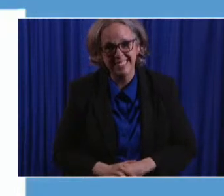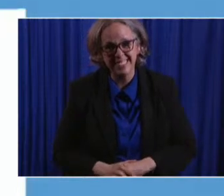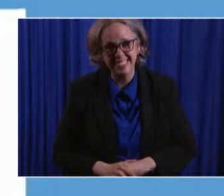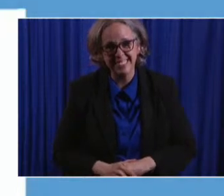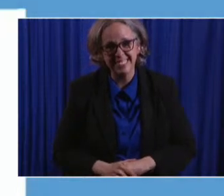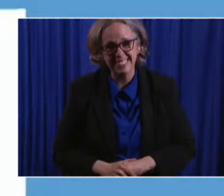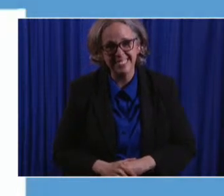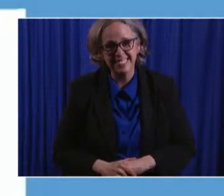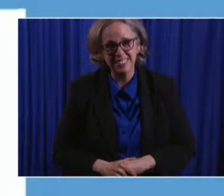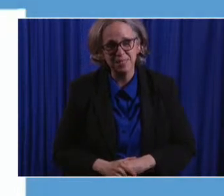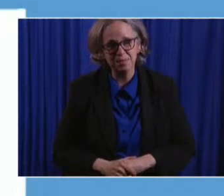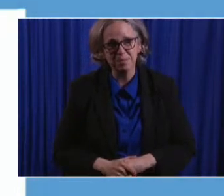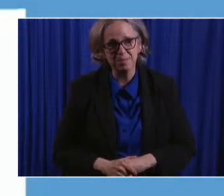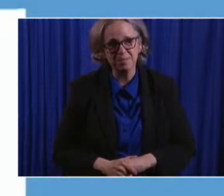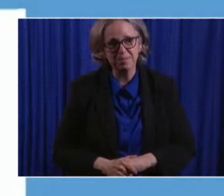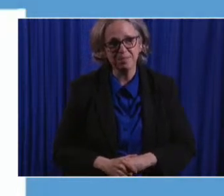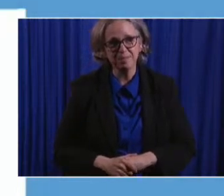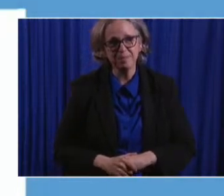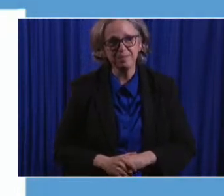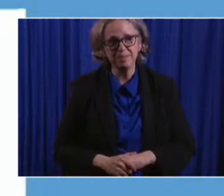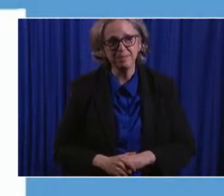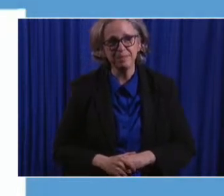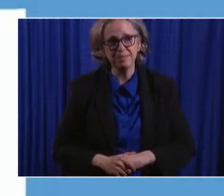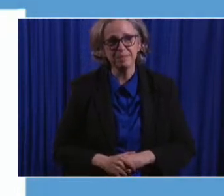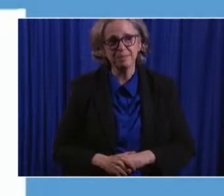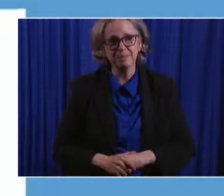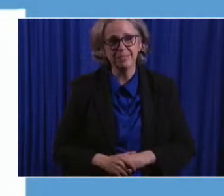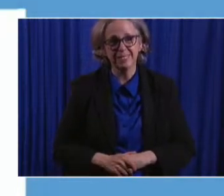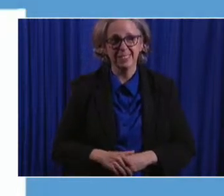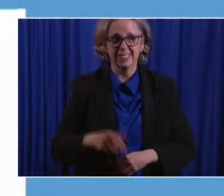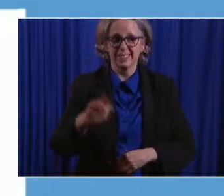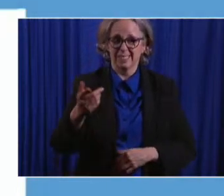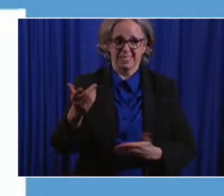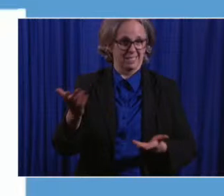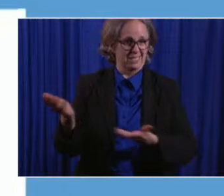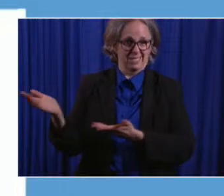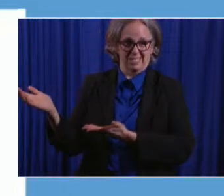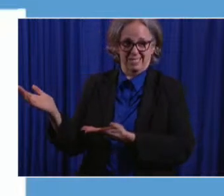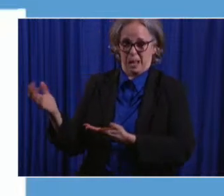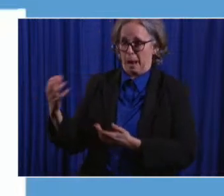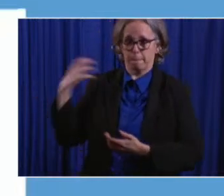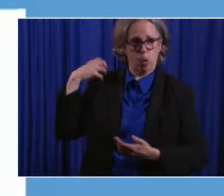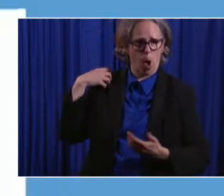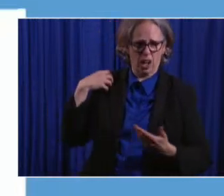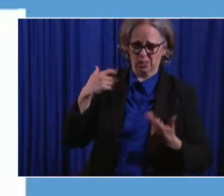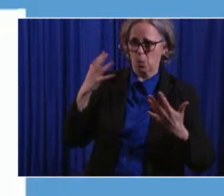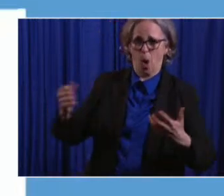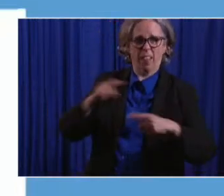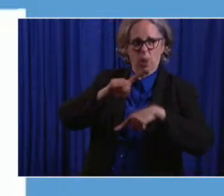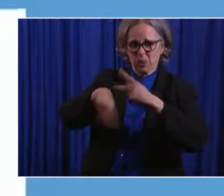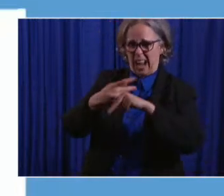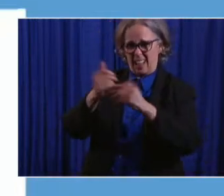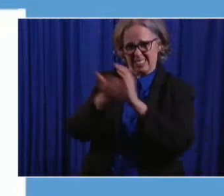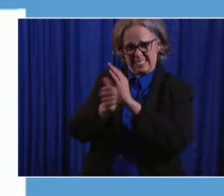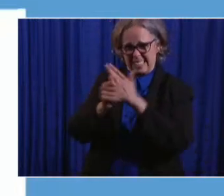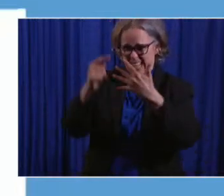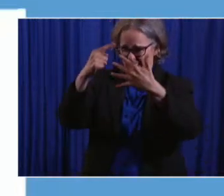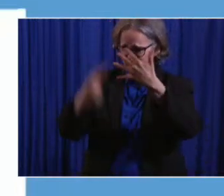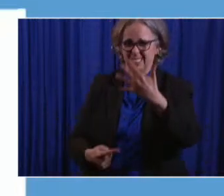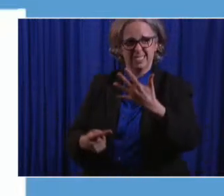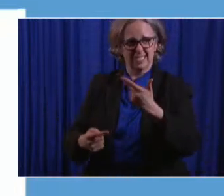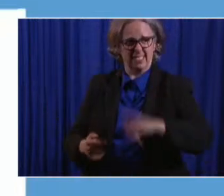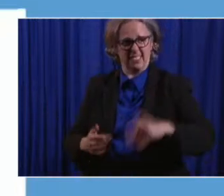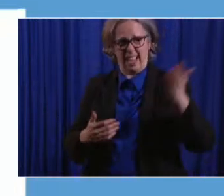see similarly, these are some of the credentials that are often being sought under the IMAP program.